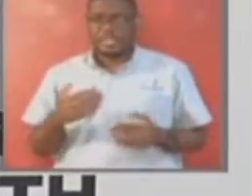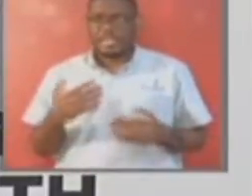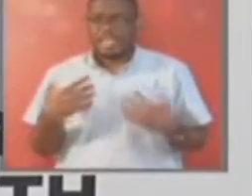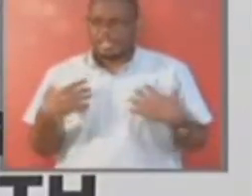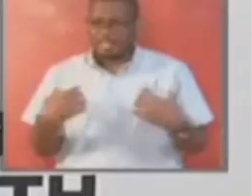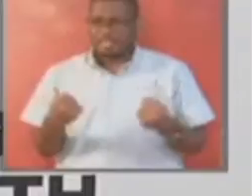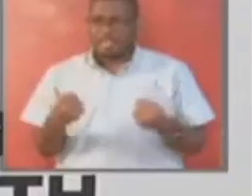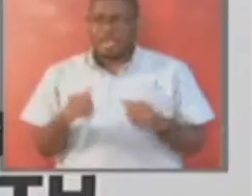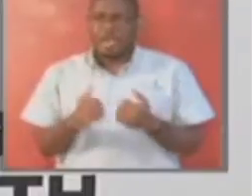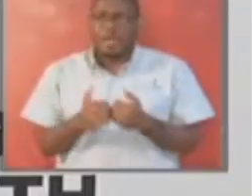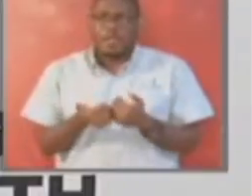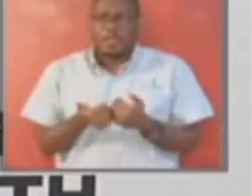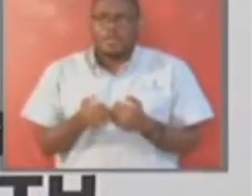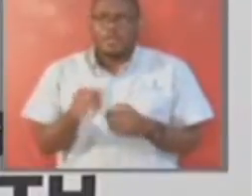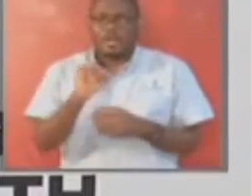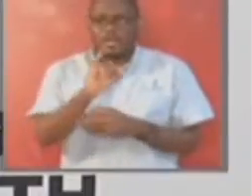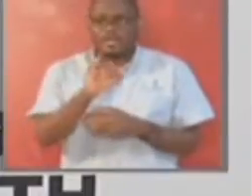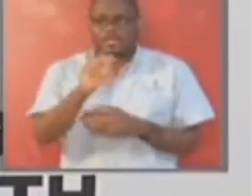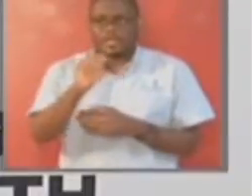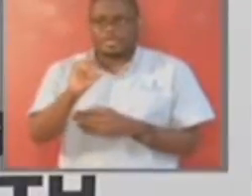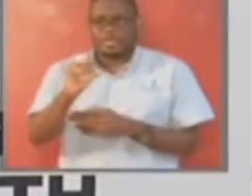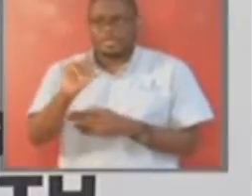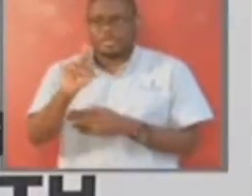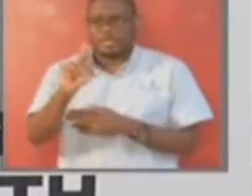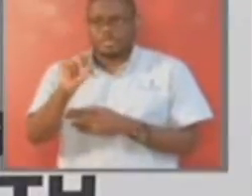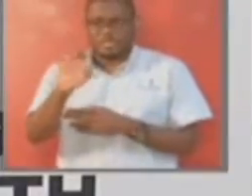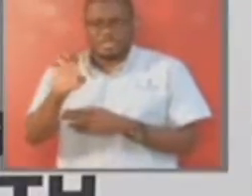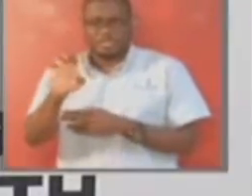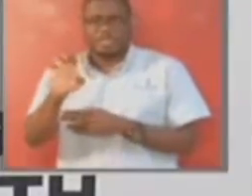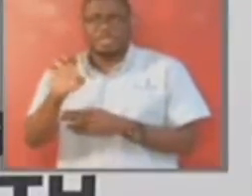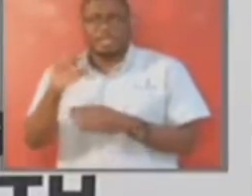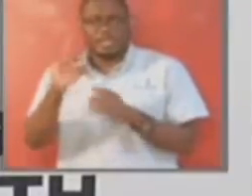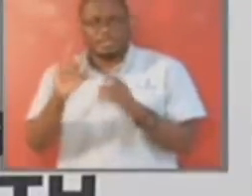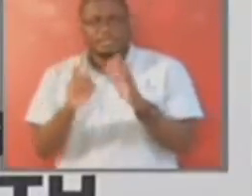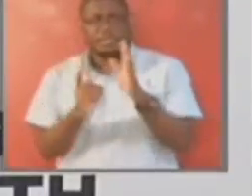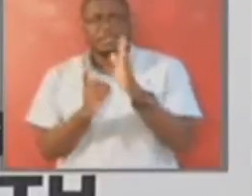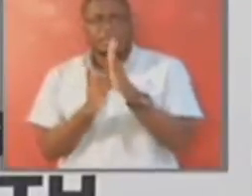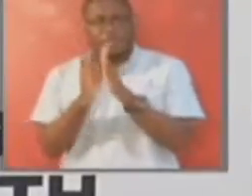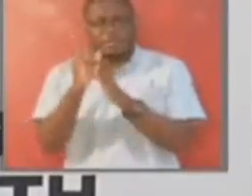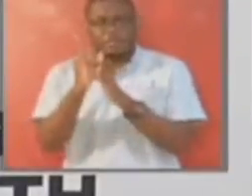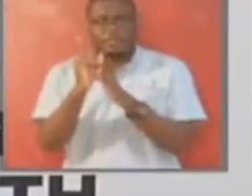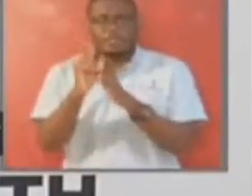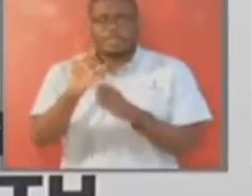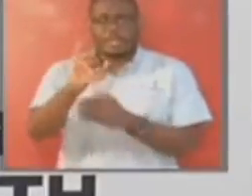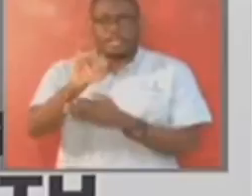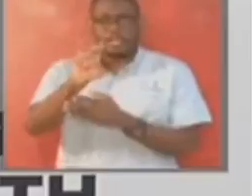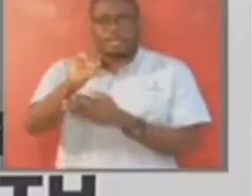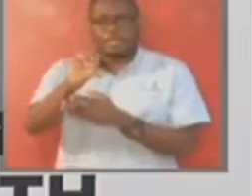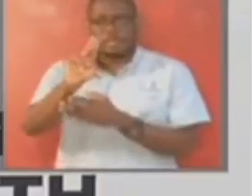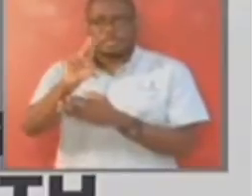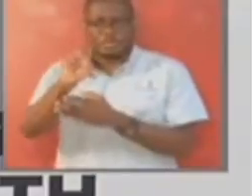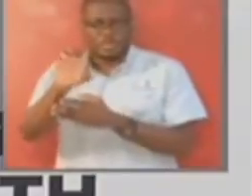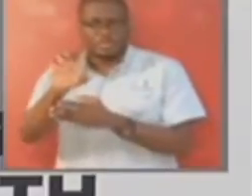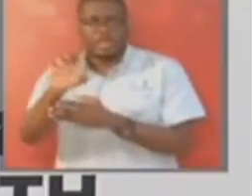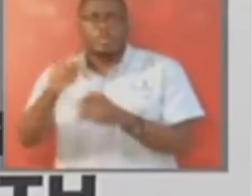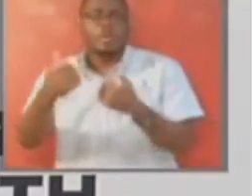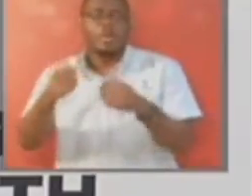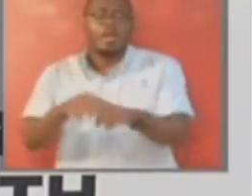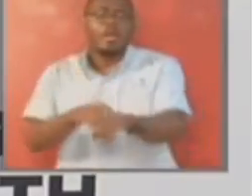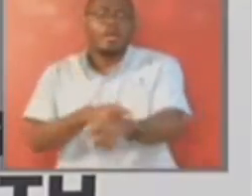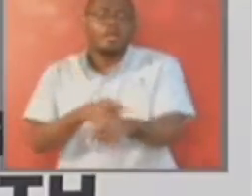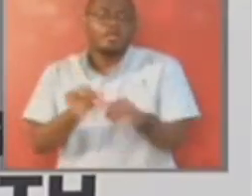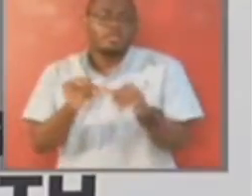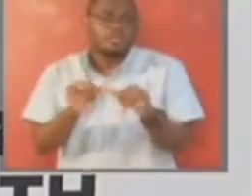to see if persons, one, develop immunity to this particular disease, and how long does that immunity last. I think we are a little